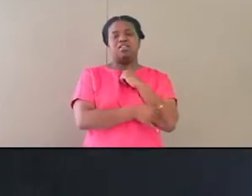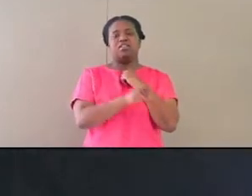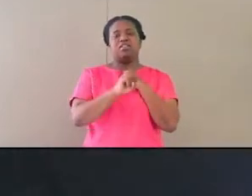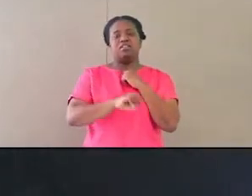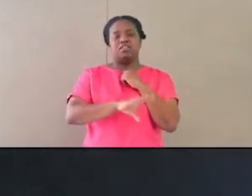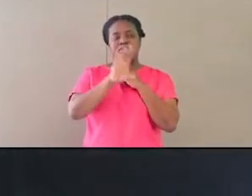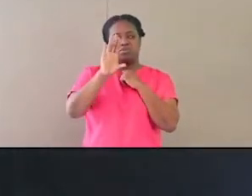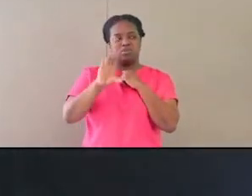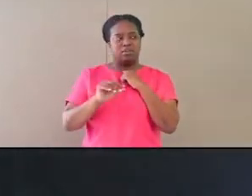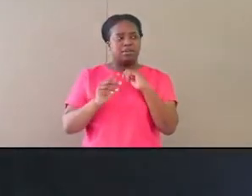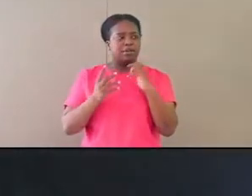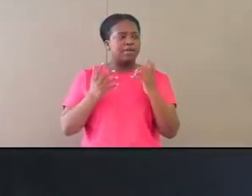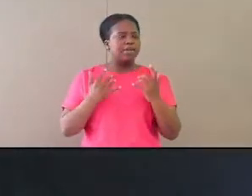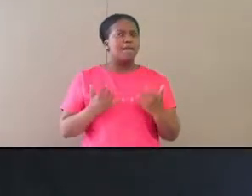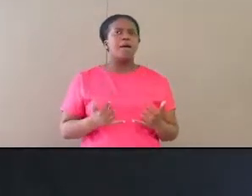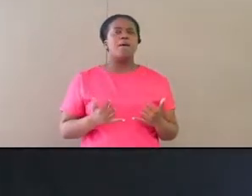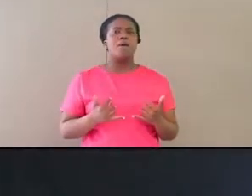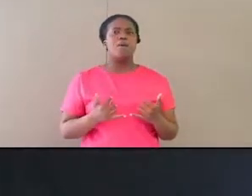now